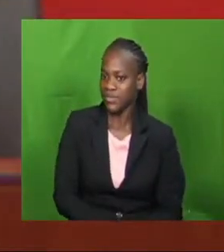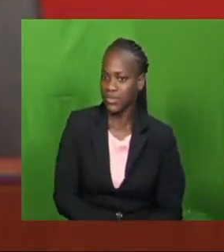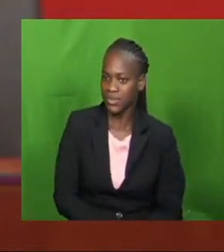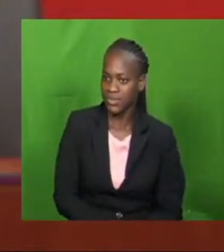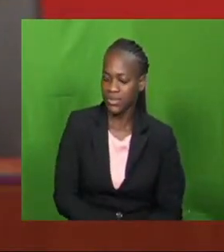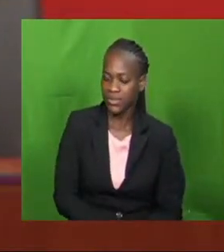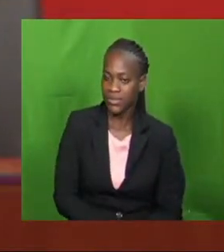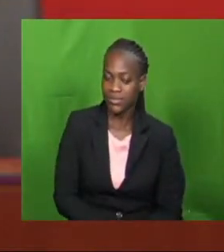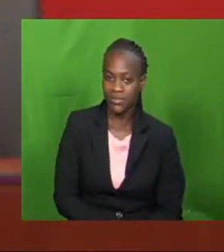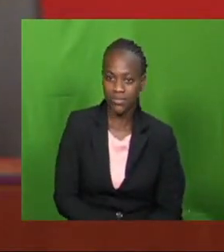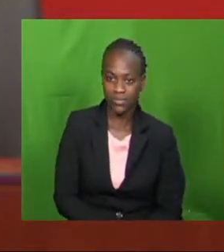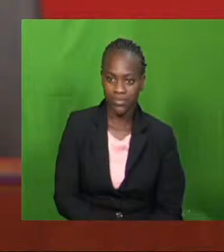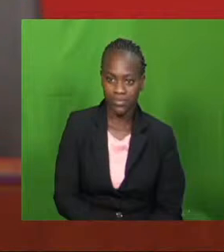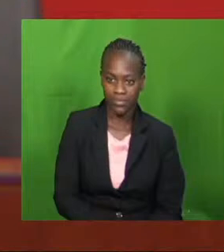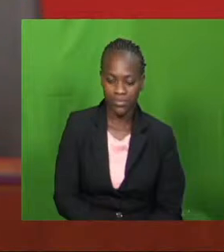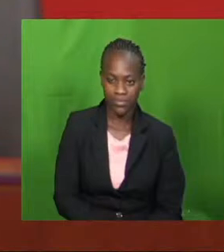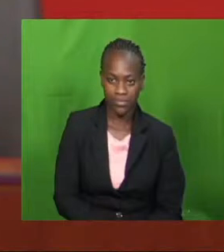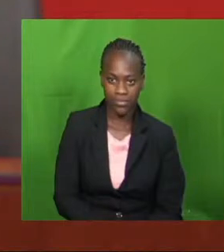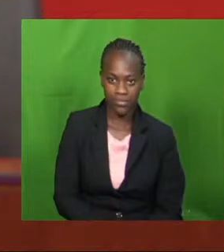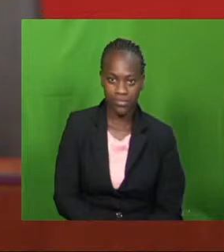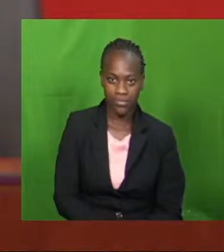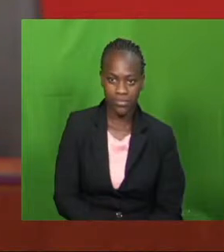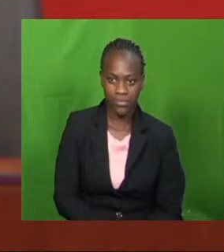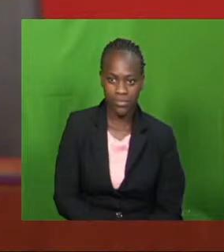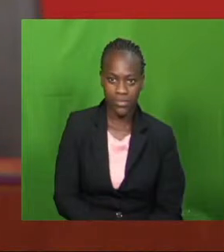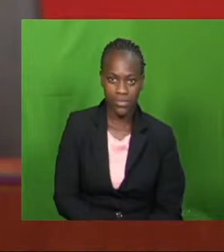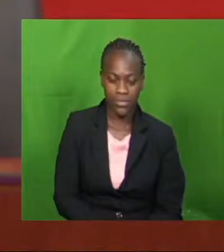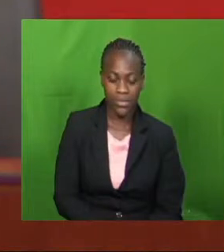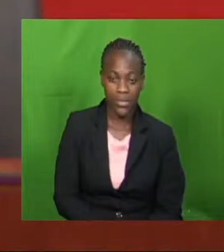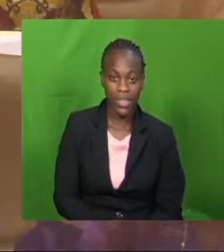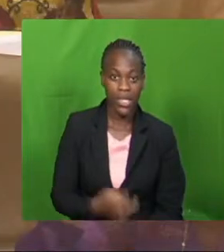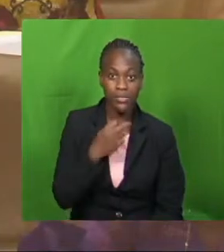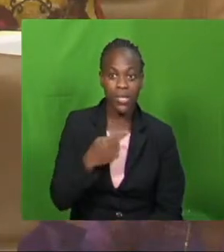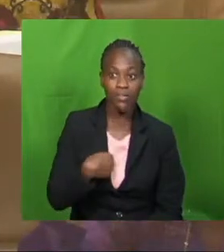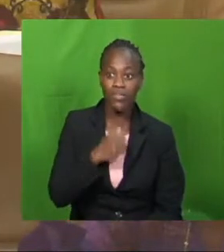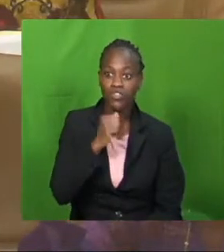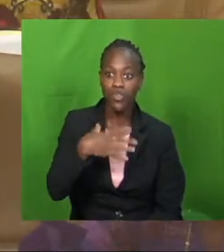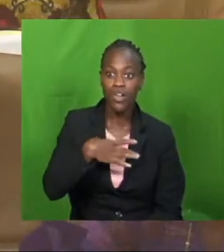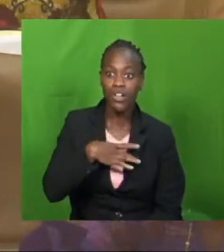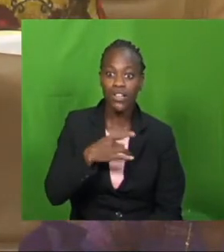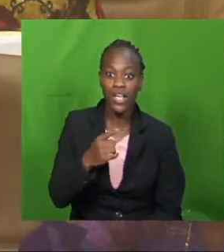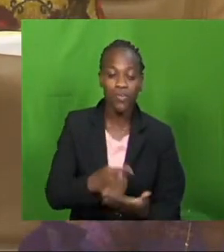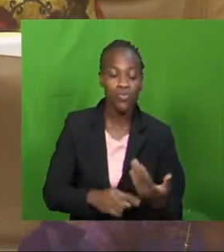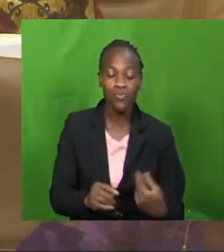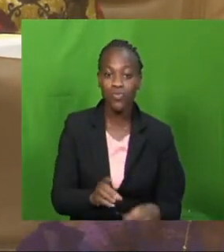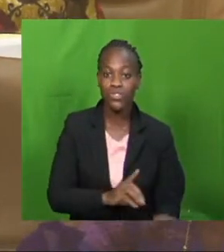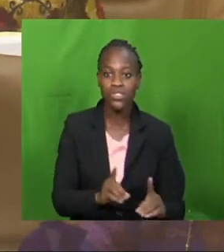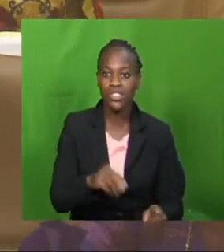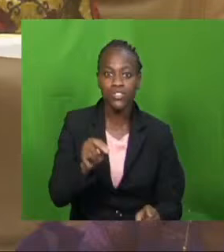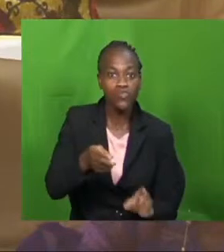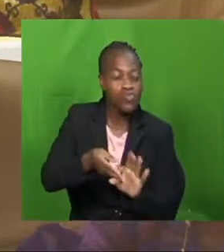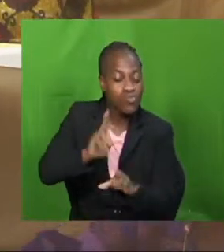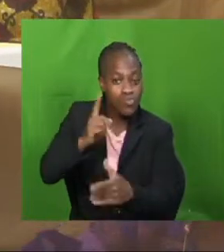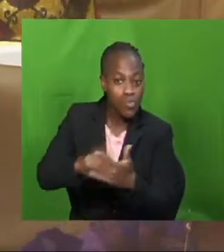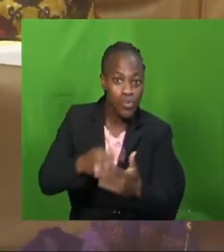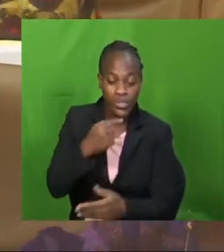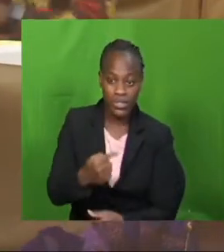Mr. Speaker, I take offense to what Mr. Khan has said. You need to withdraw and apologize to me accordingly.